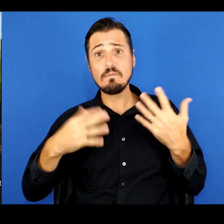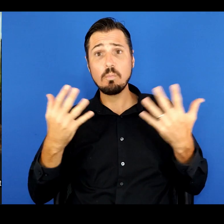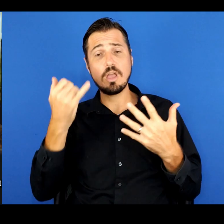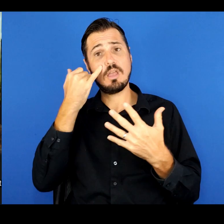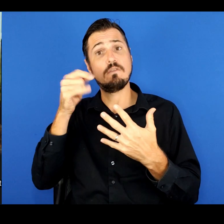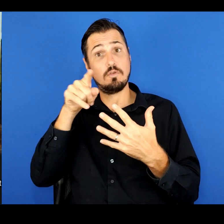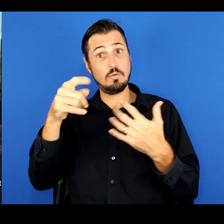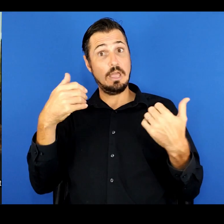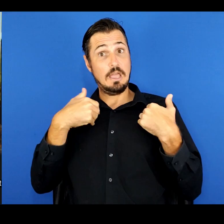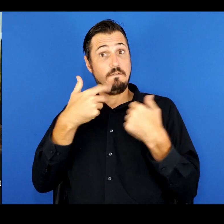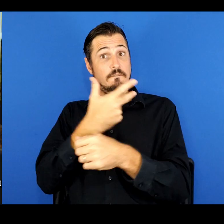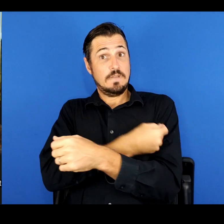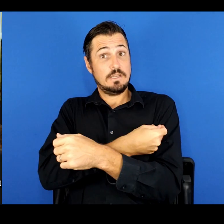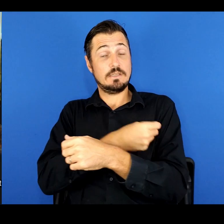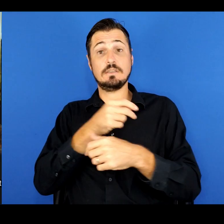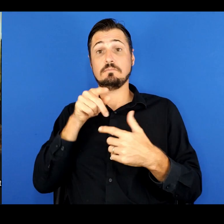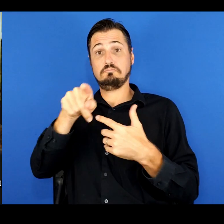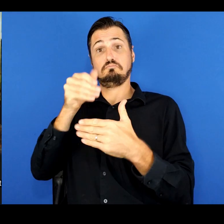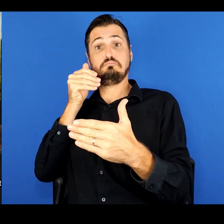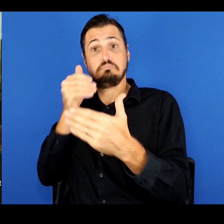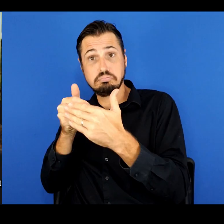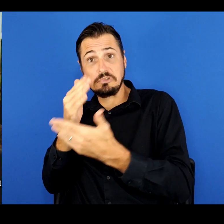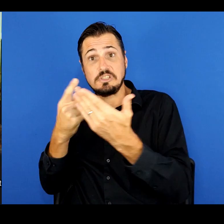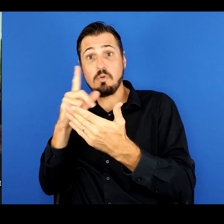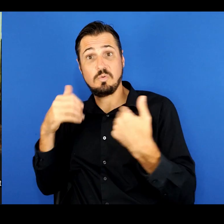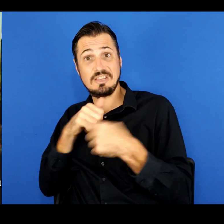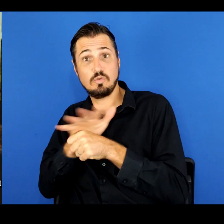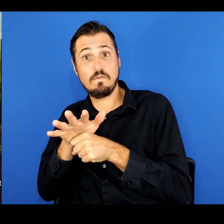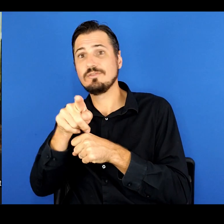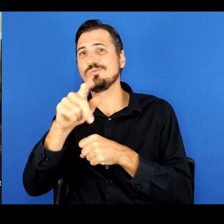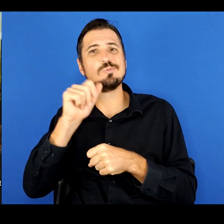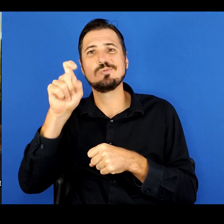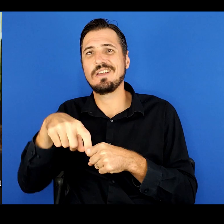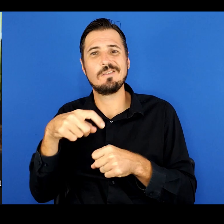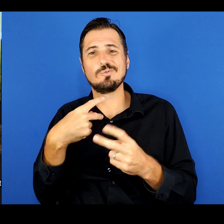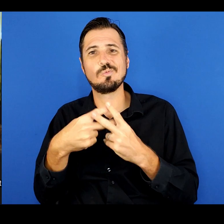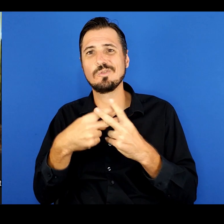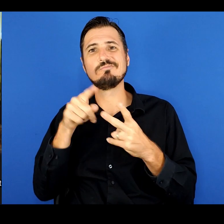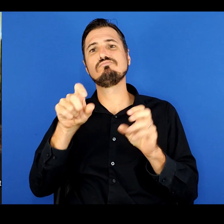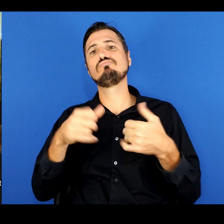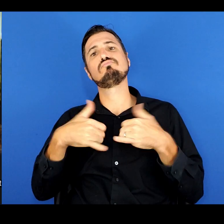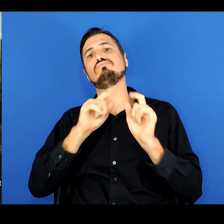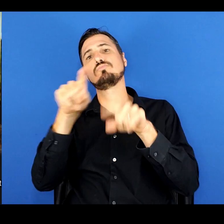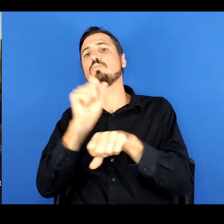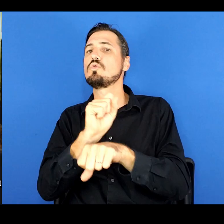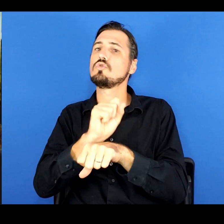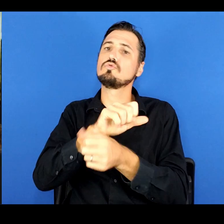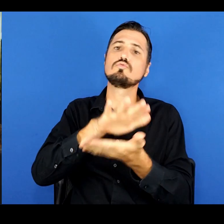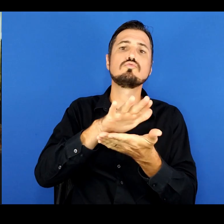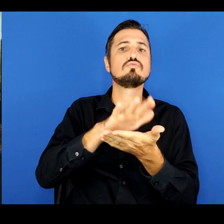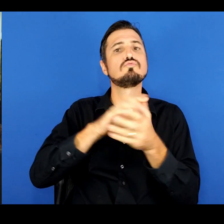identified as a close contact of a case, the Department of Health will not require you to quarantine. You will be able to continue to go to